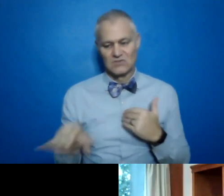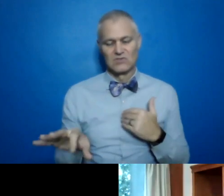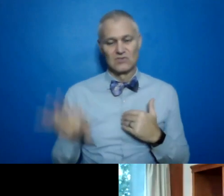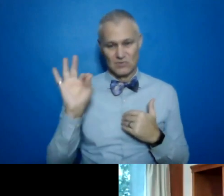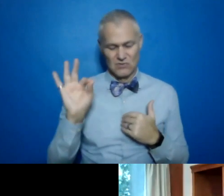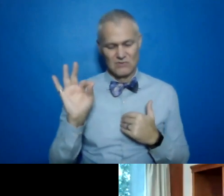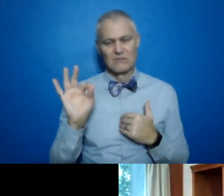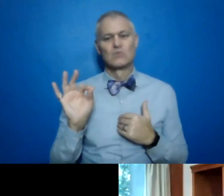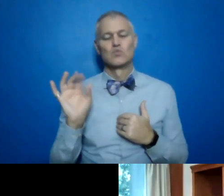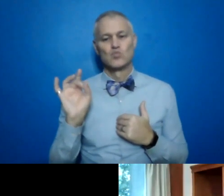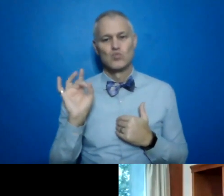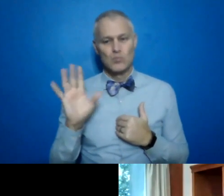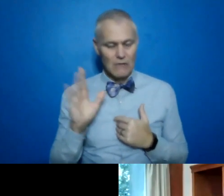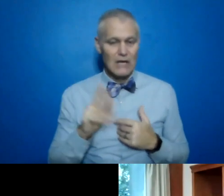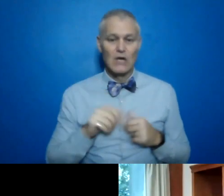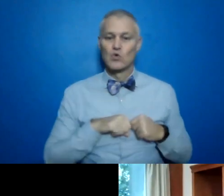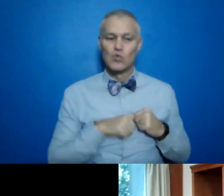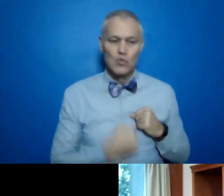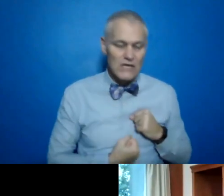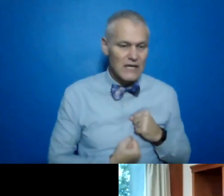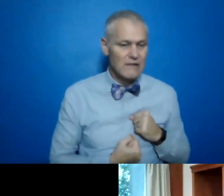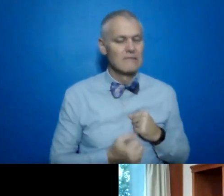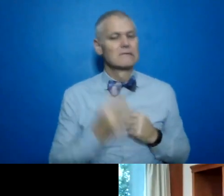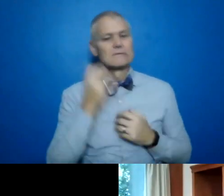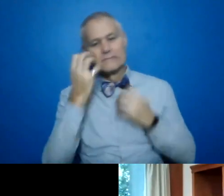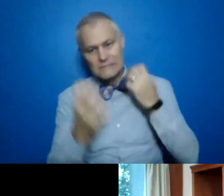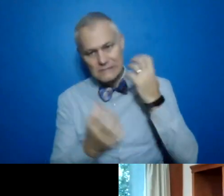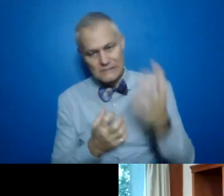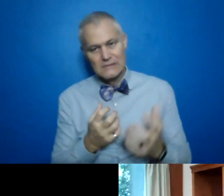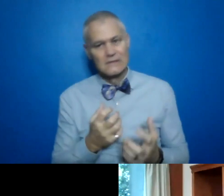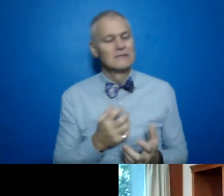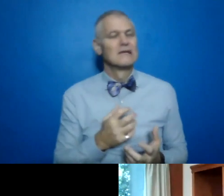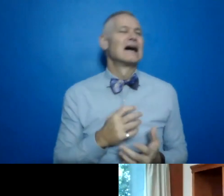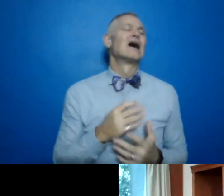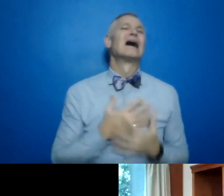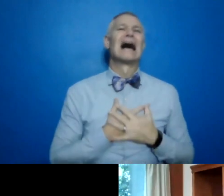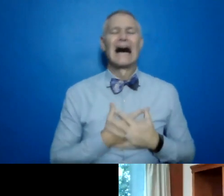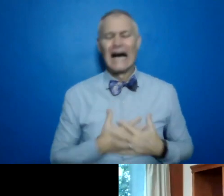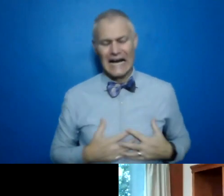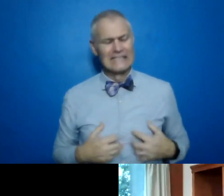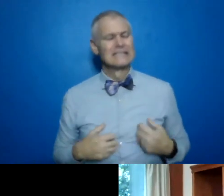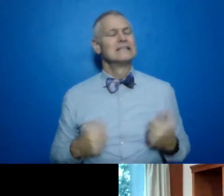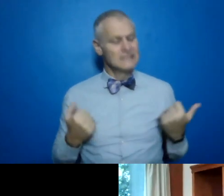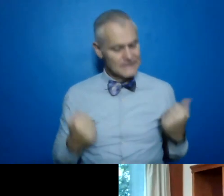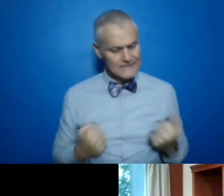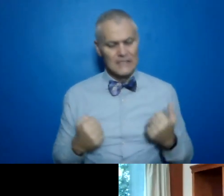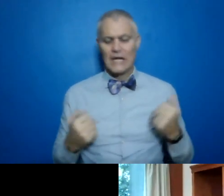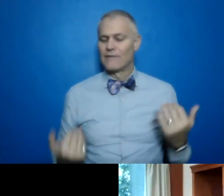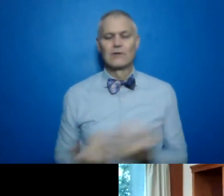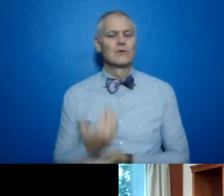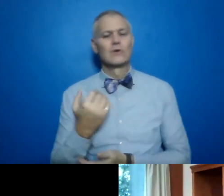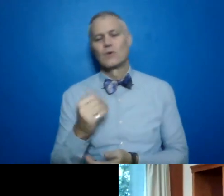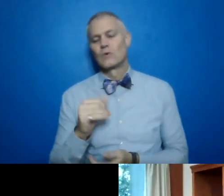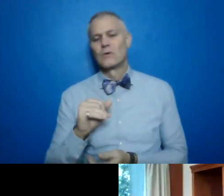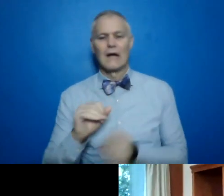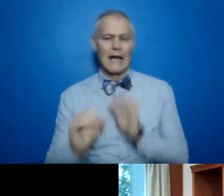serious grieving, wailing, gnashing of teeth before we can find ourselves with a new identity to move